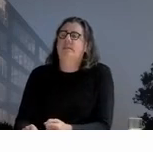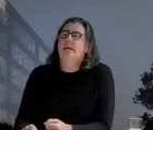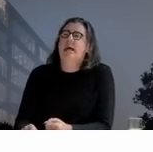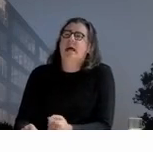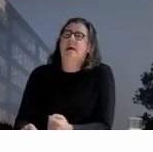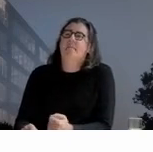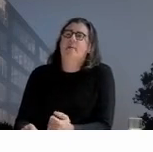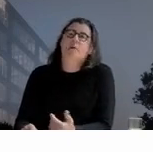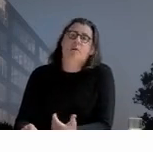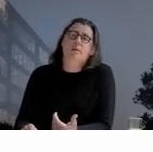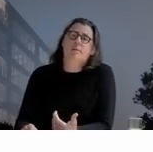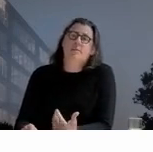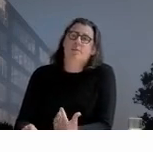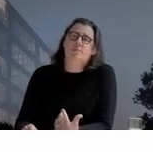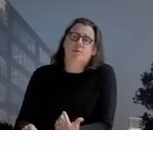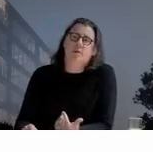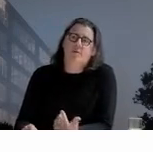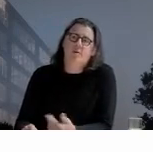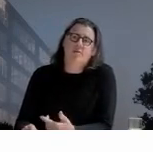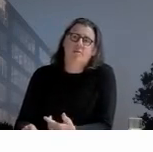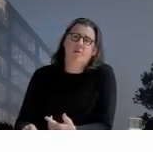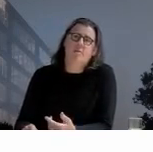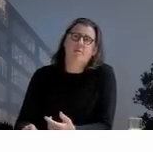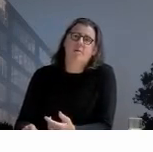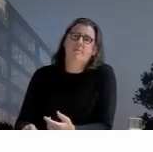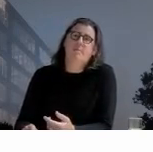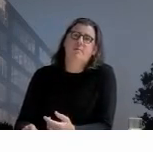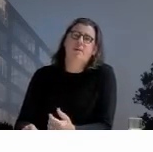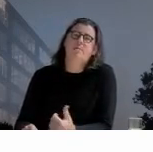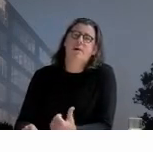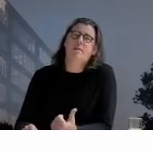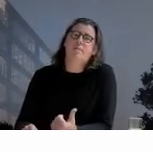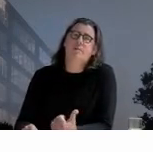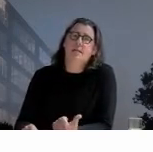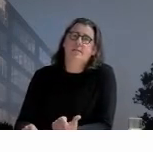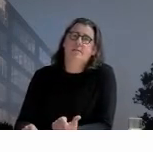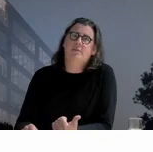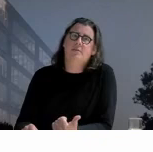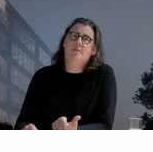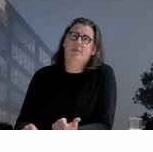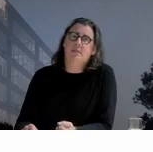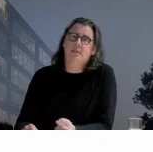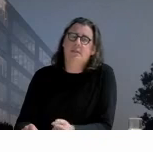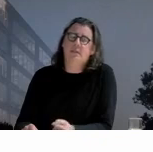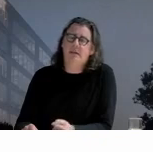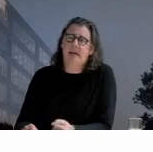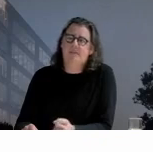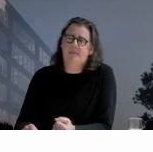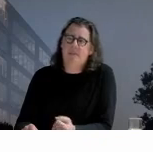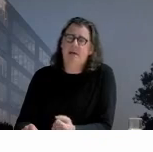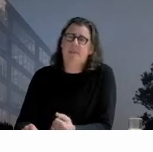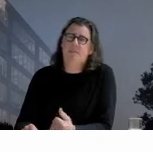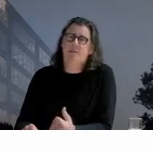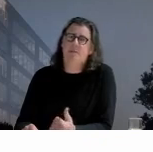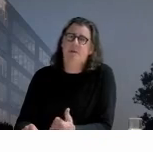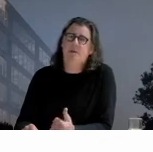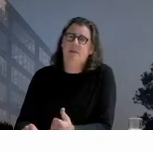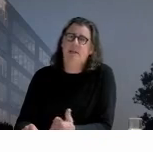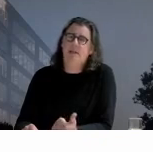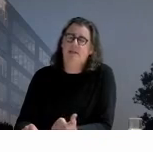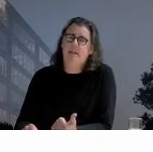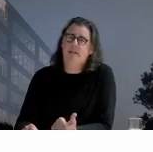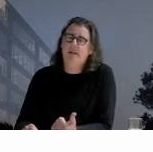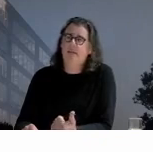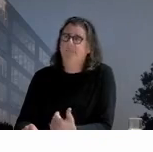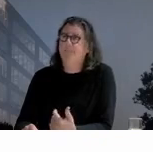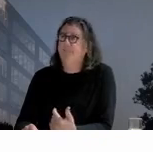use it. And with all of these numbers going across the board, we were able to benchmark them relative to the starting position on